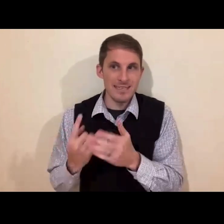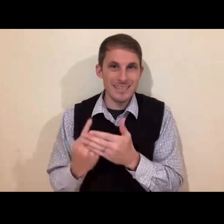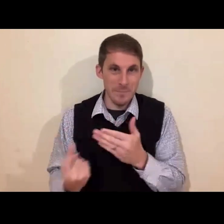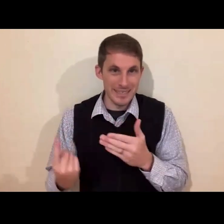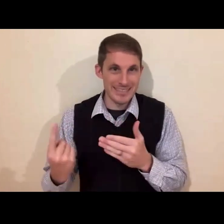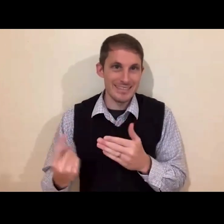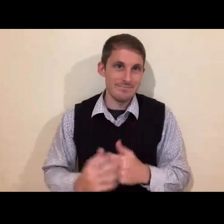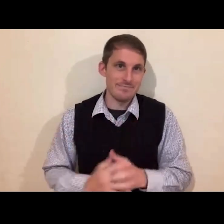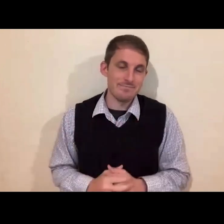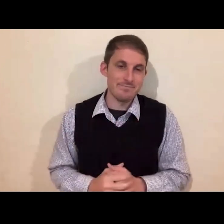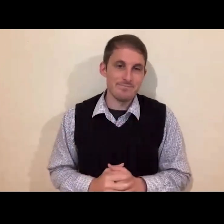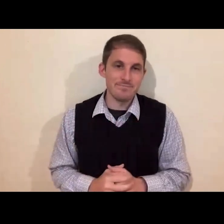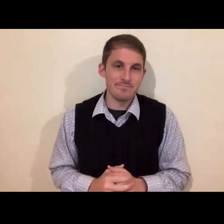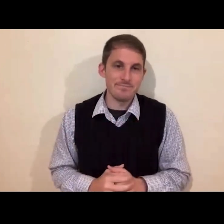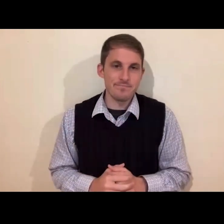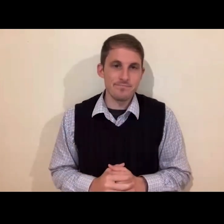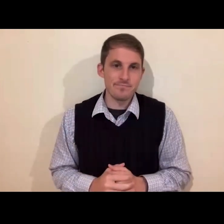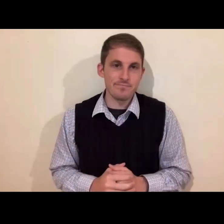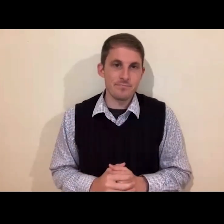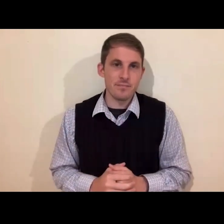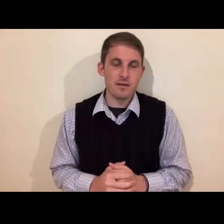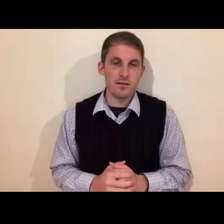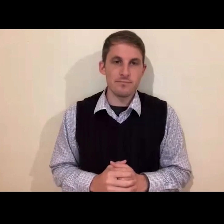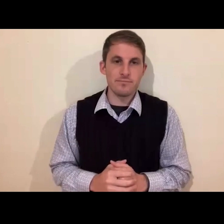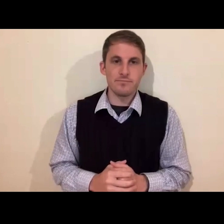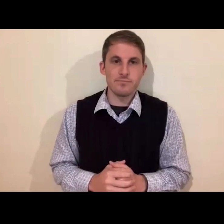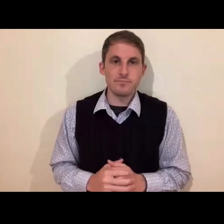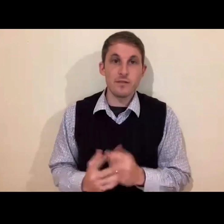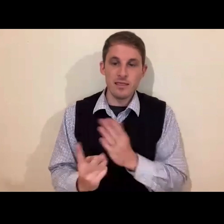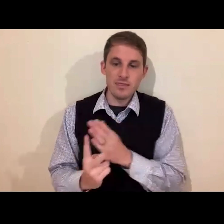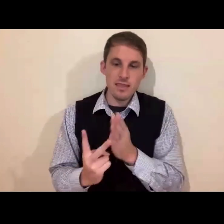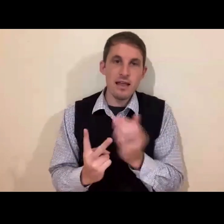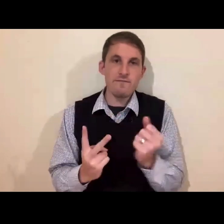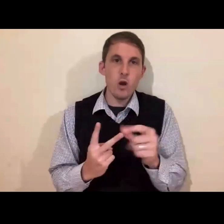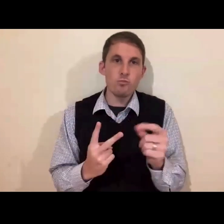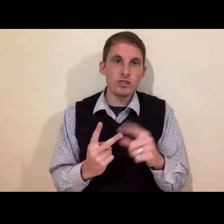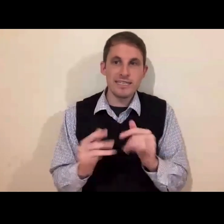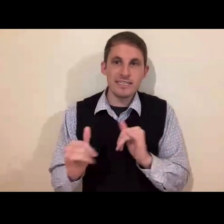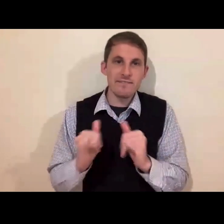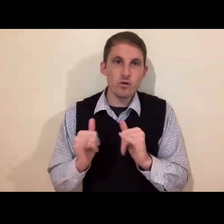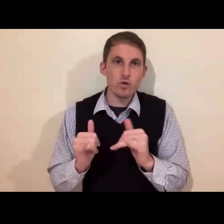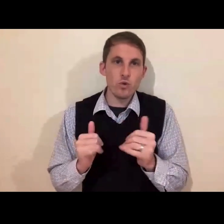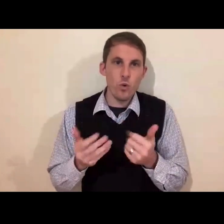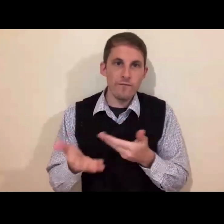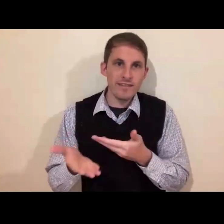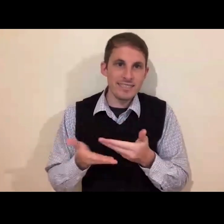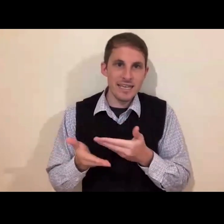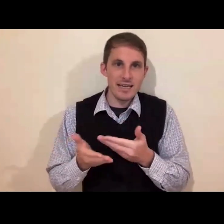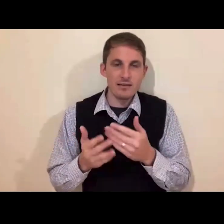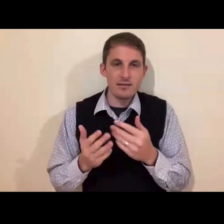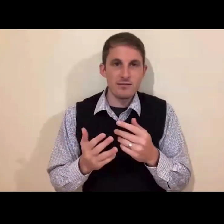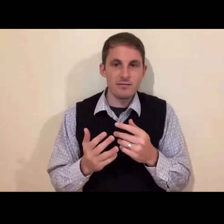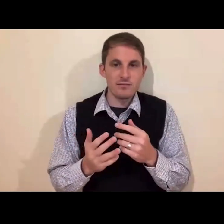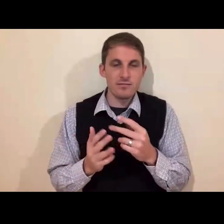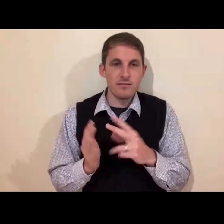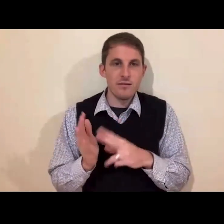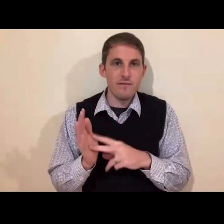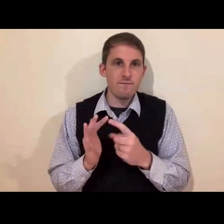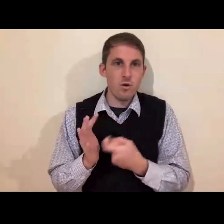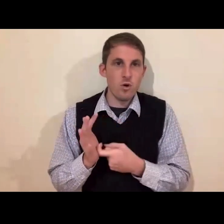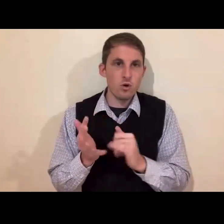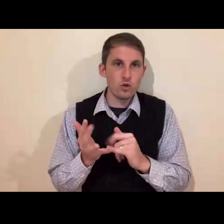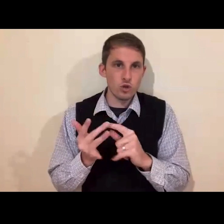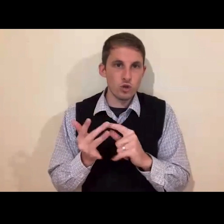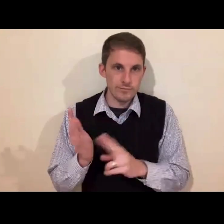independently. Now, then there's the interview or facilitated version. This can be offered, I often think of it